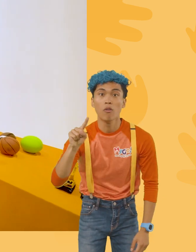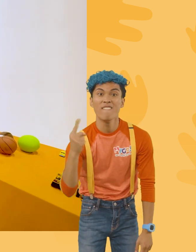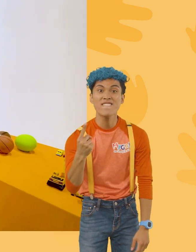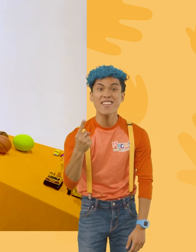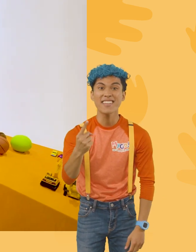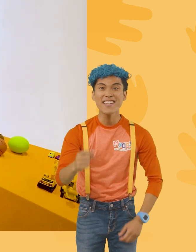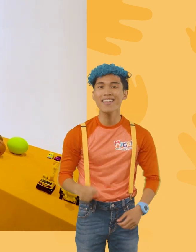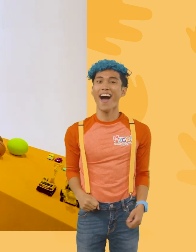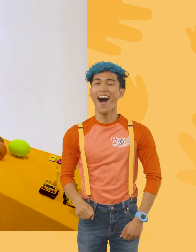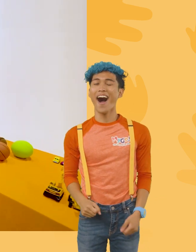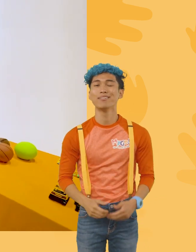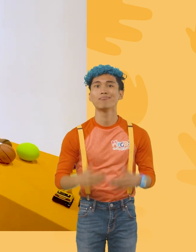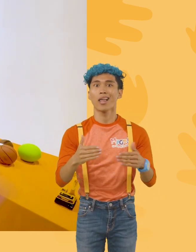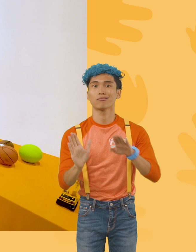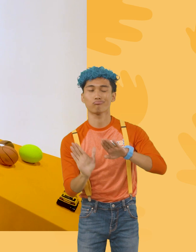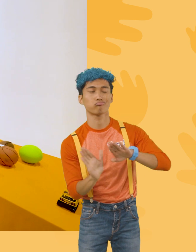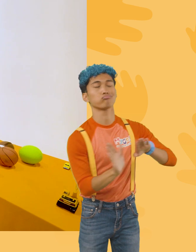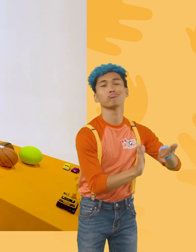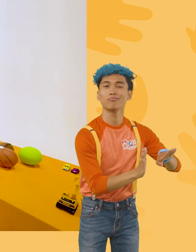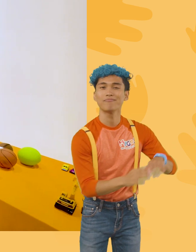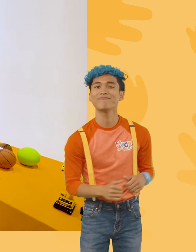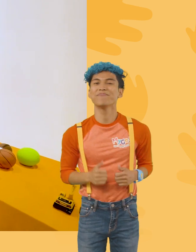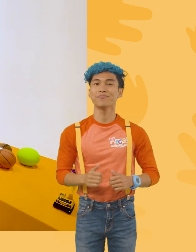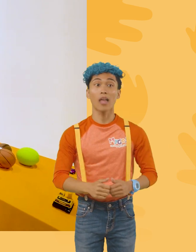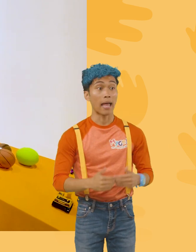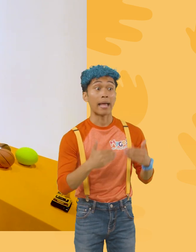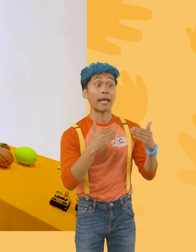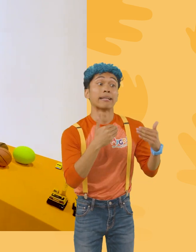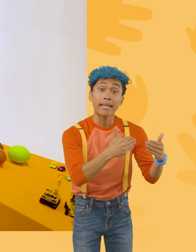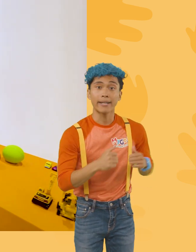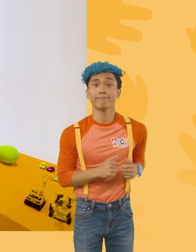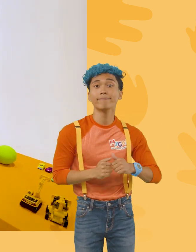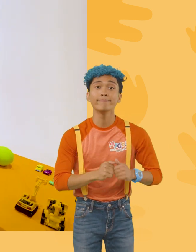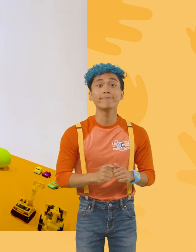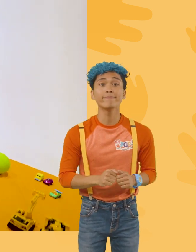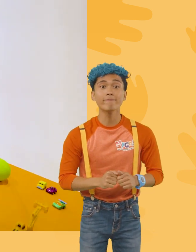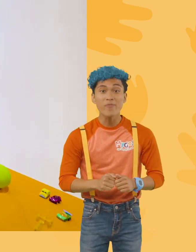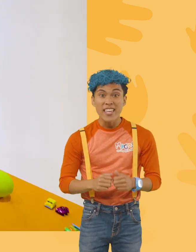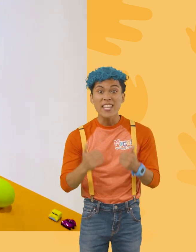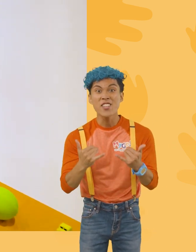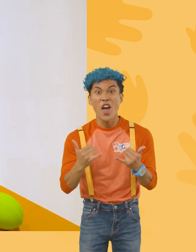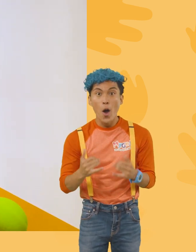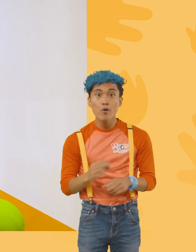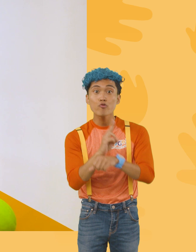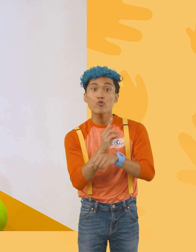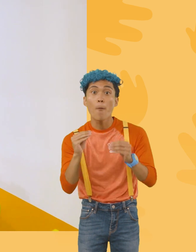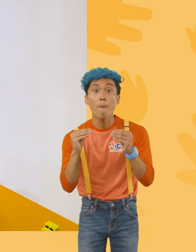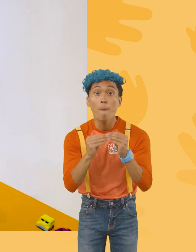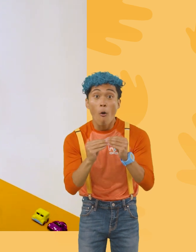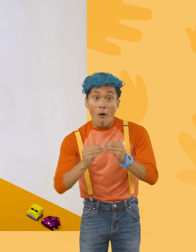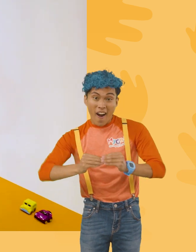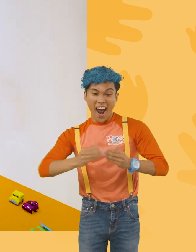first. Okay, let's let them just, you know, get warmed up for later. And then we'll use some more